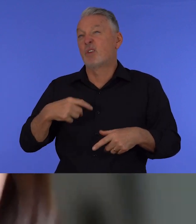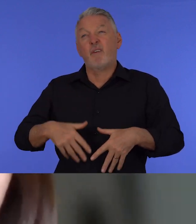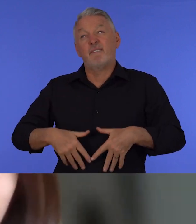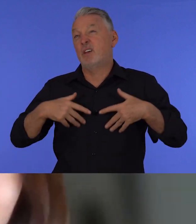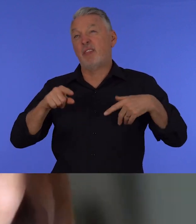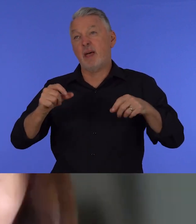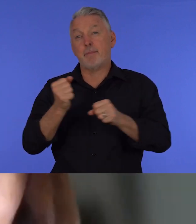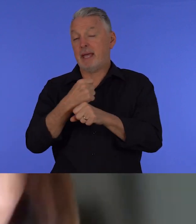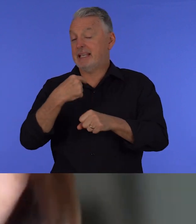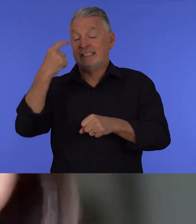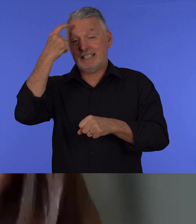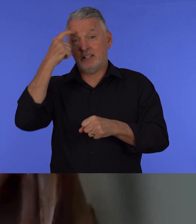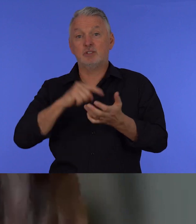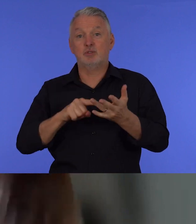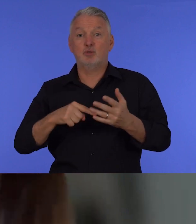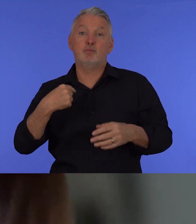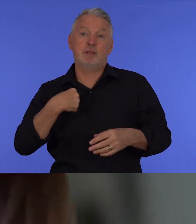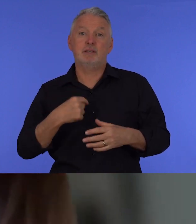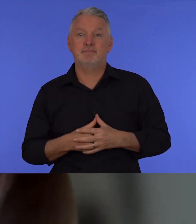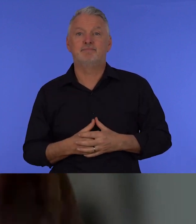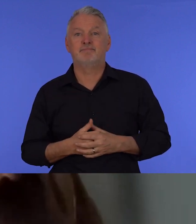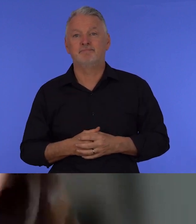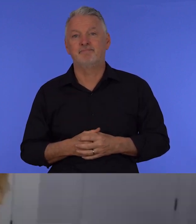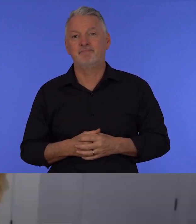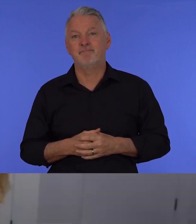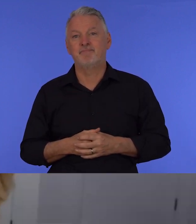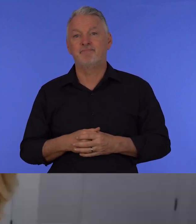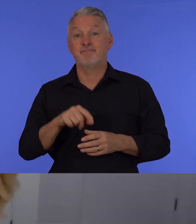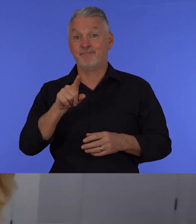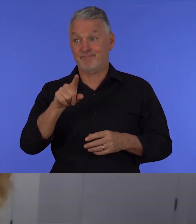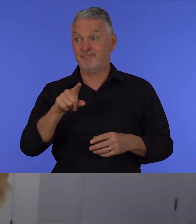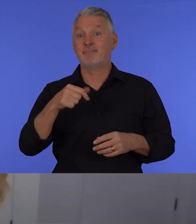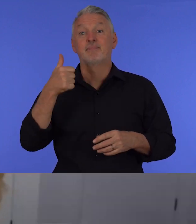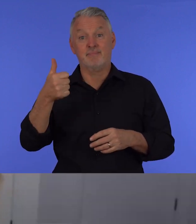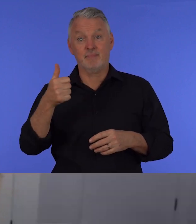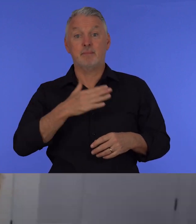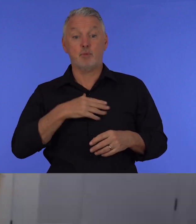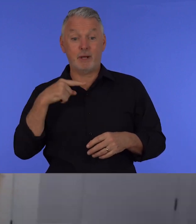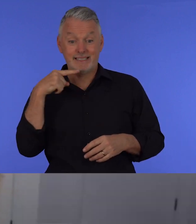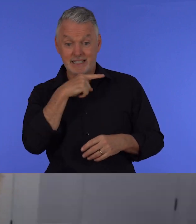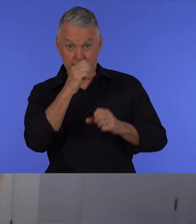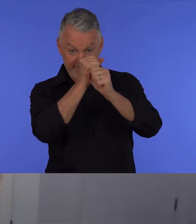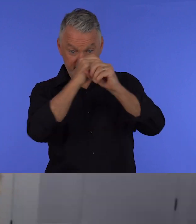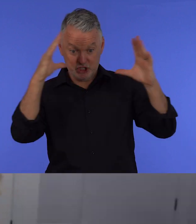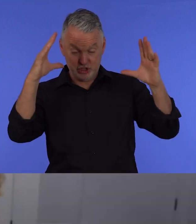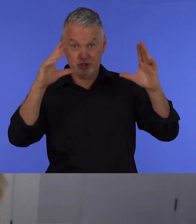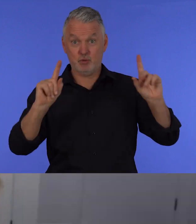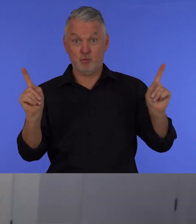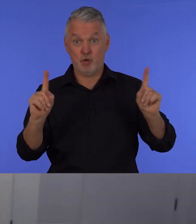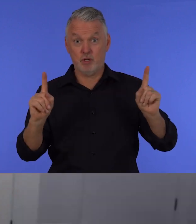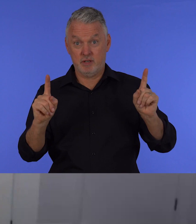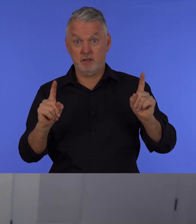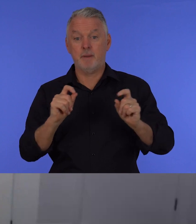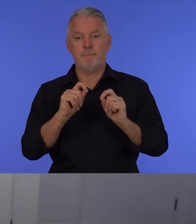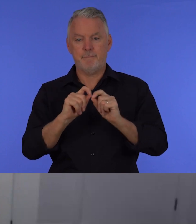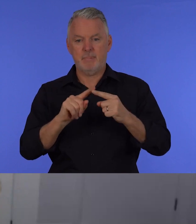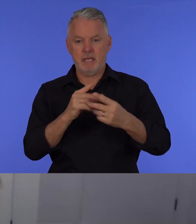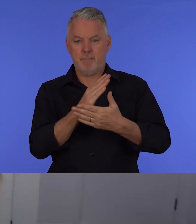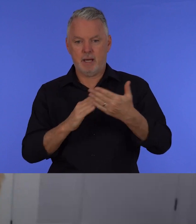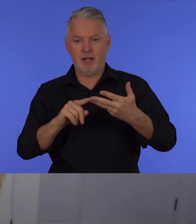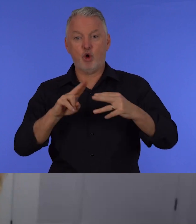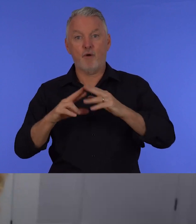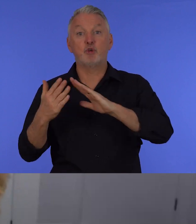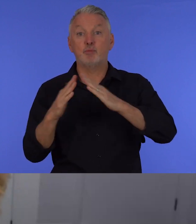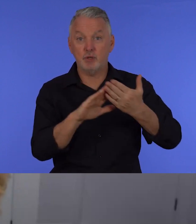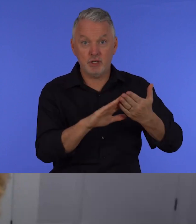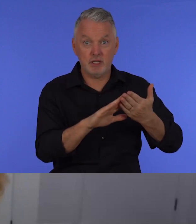full sometimes, but that, that's idealistic, but that's my wish for the world. I've actually got, as part of my son's